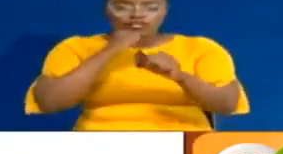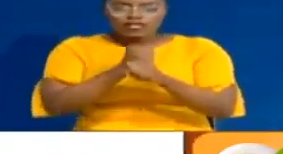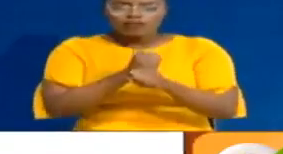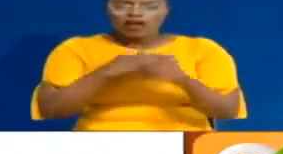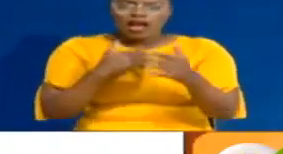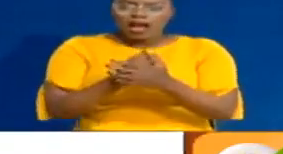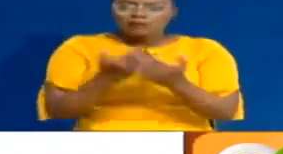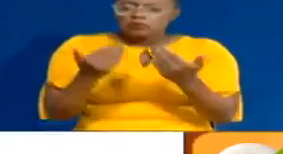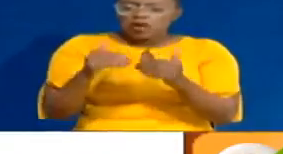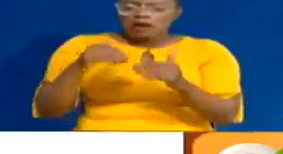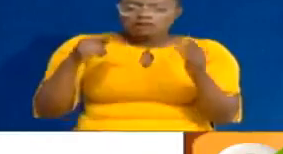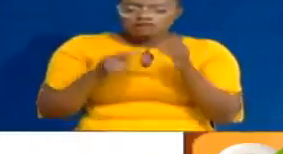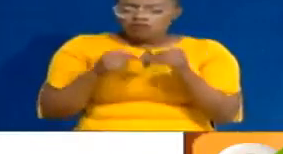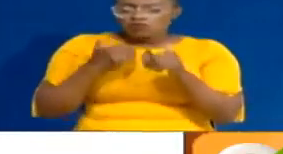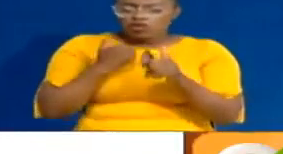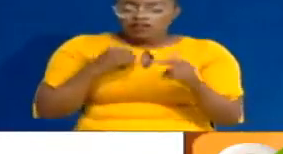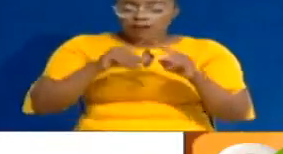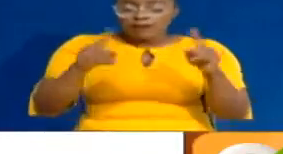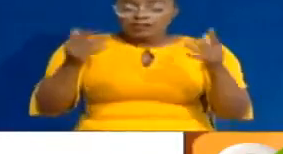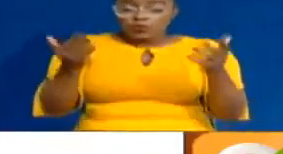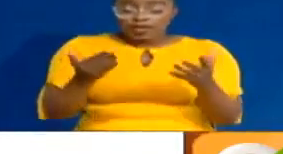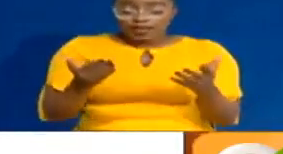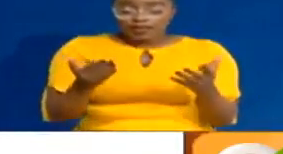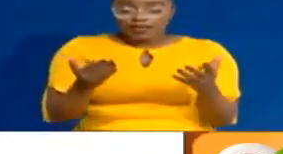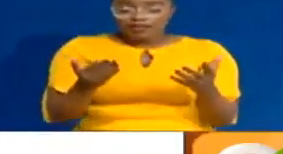the point of signing the PPA. But where